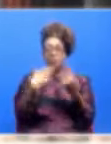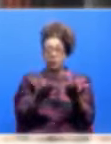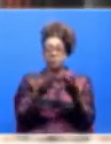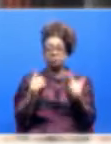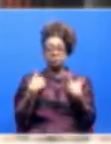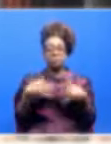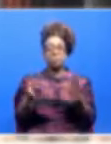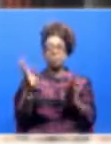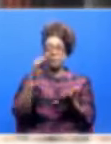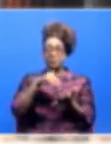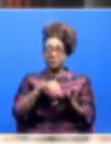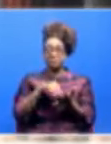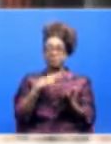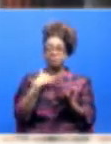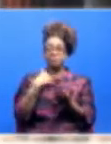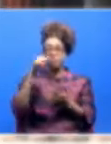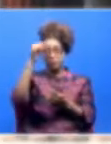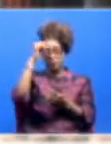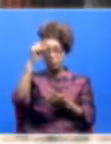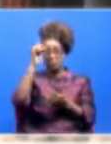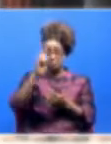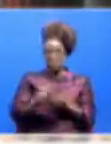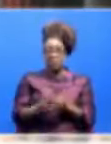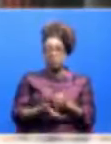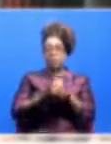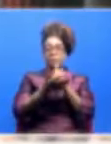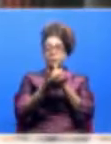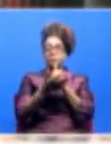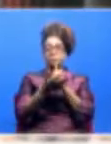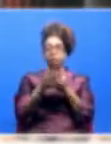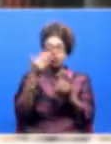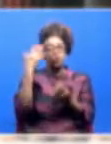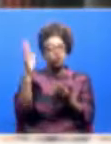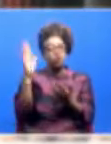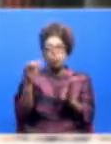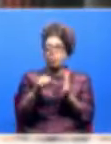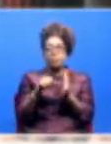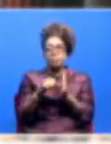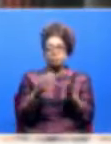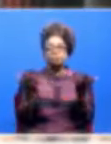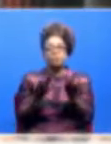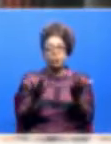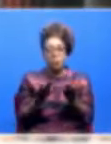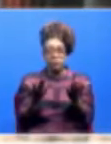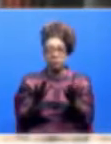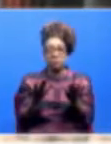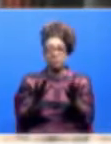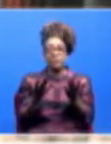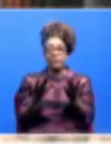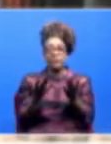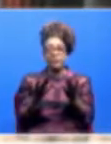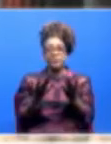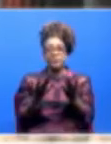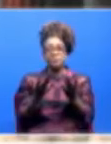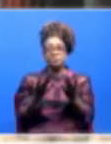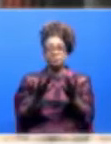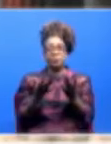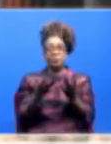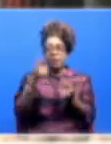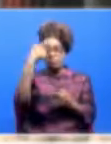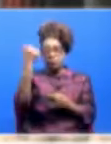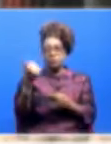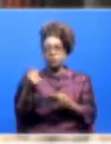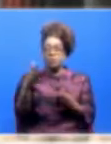Sasa tunataka serikali itusaidie kupigana na hii pombe. Haramu hata tunashindwa ni inafungwa ilifungwa wapi hii pombe. Juu